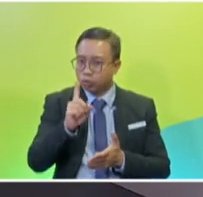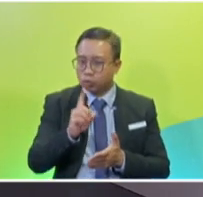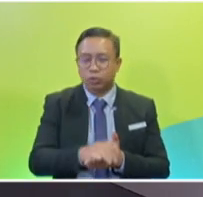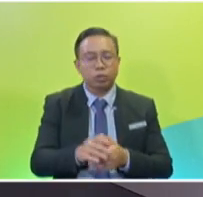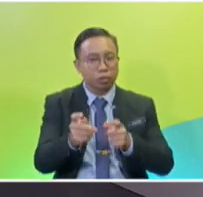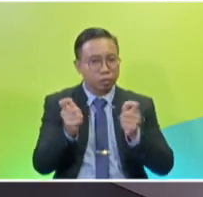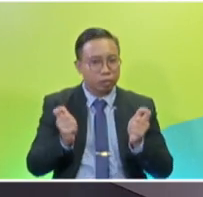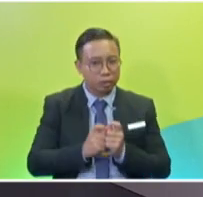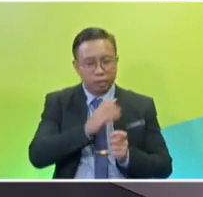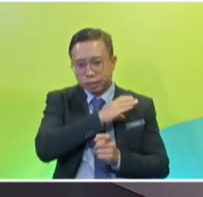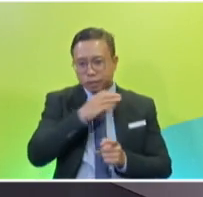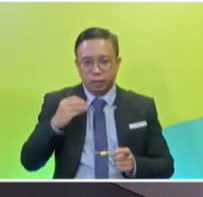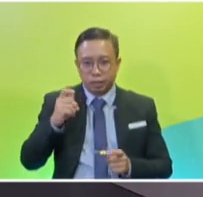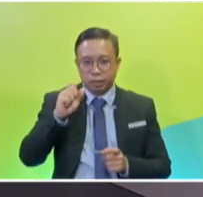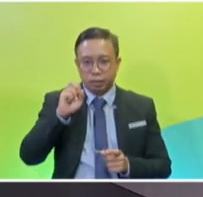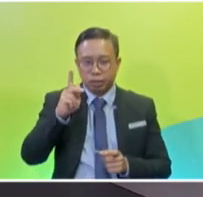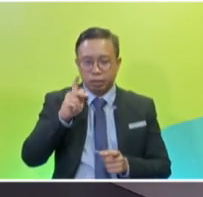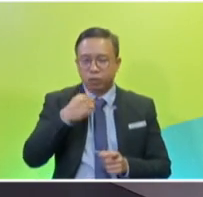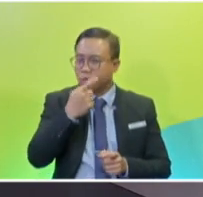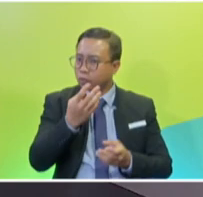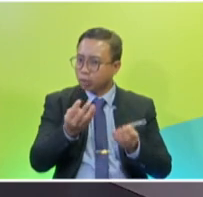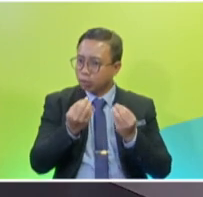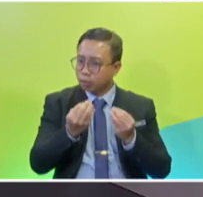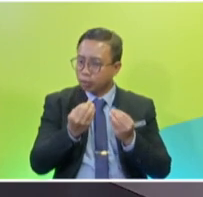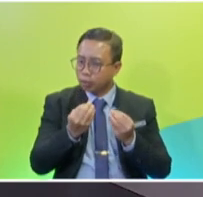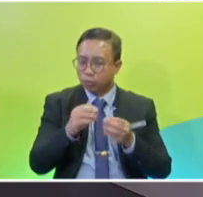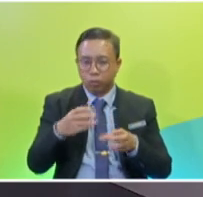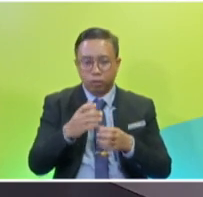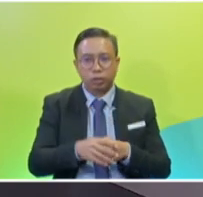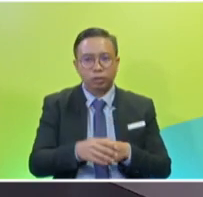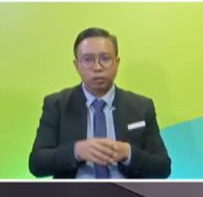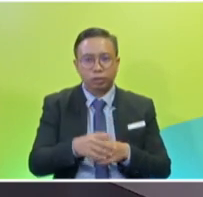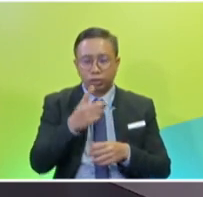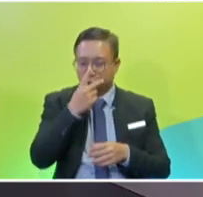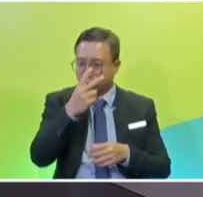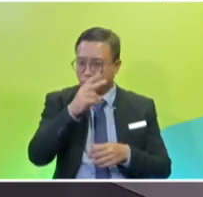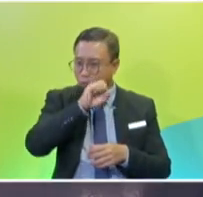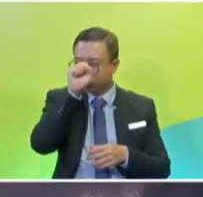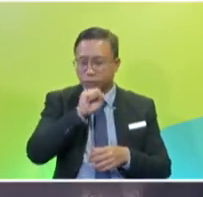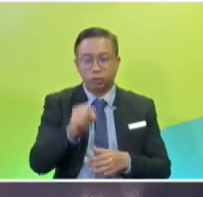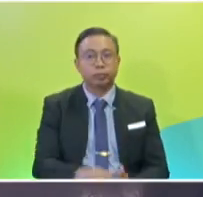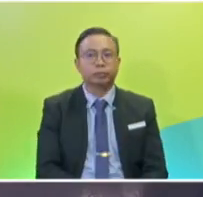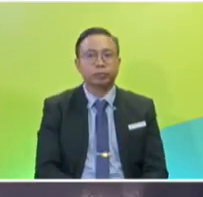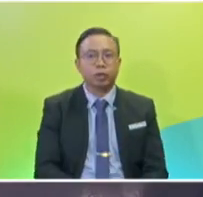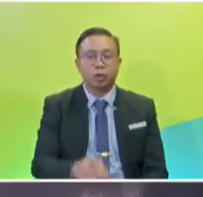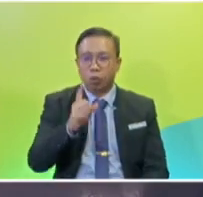and task. Now, who wants to make a guess? What is the situation from this question? Anyone? What's the situation? Can I